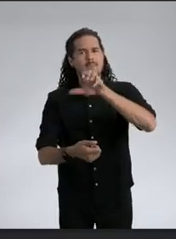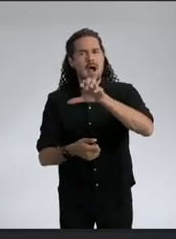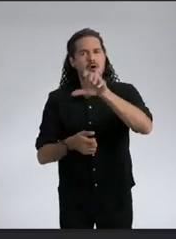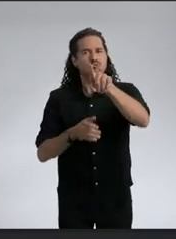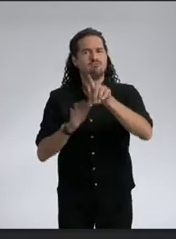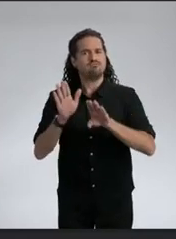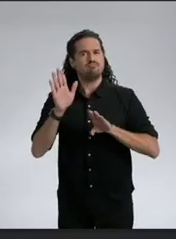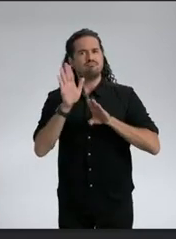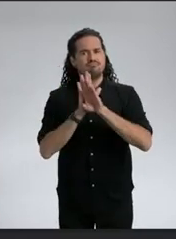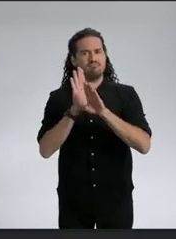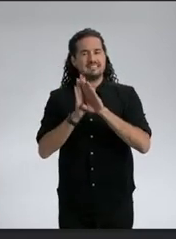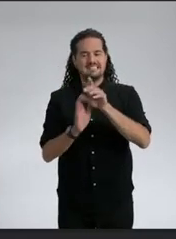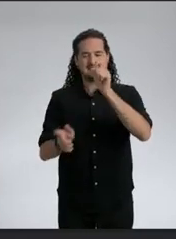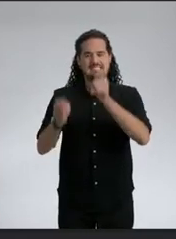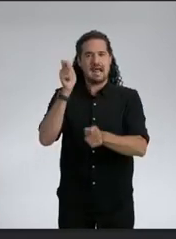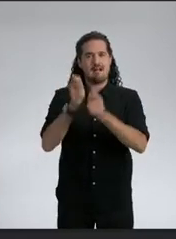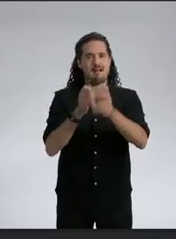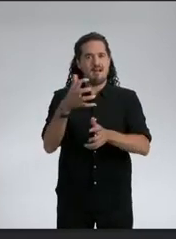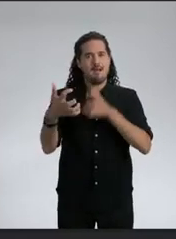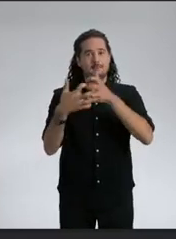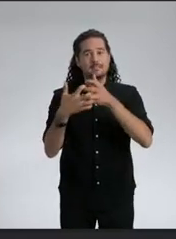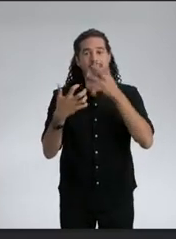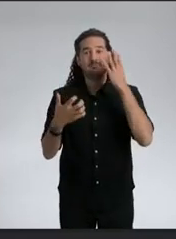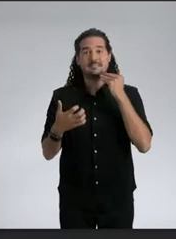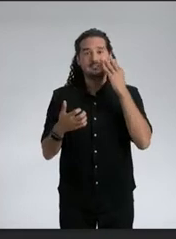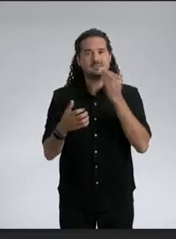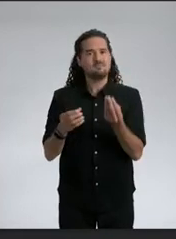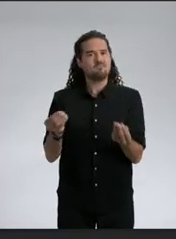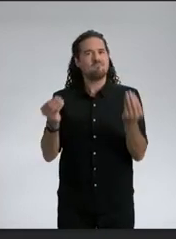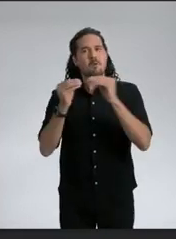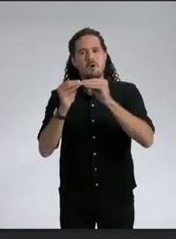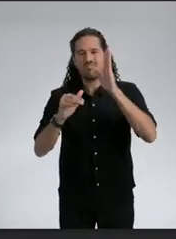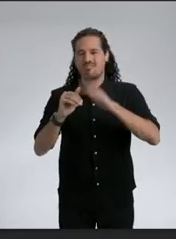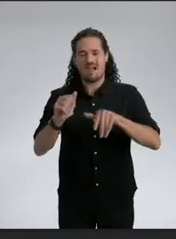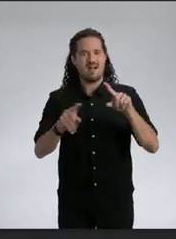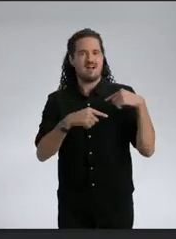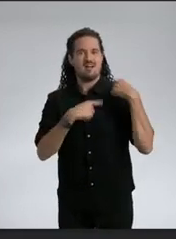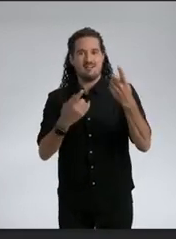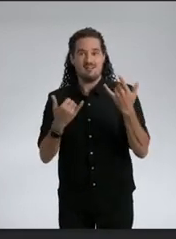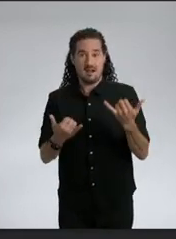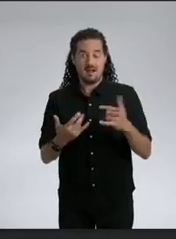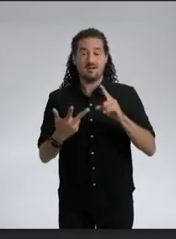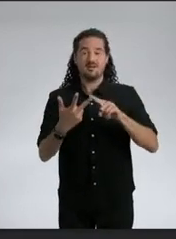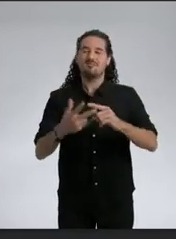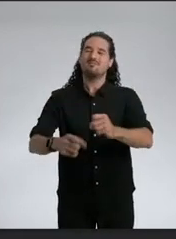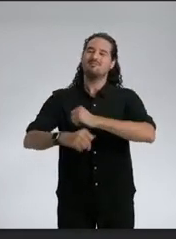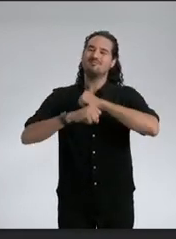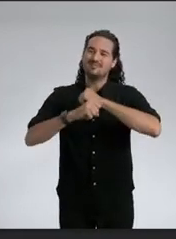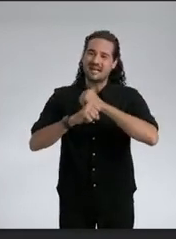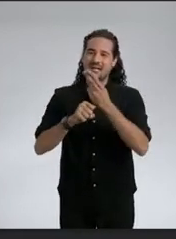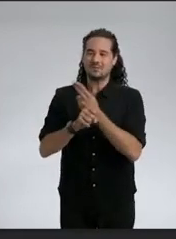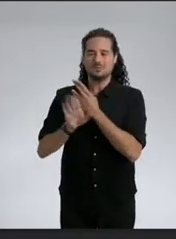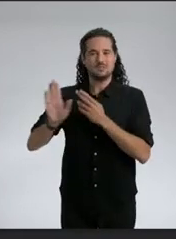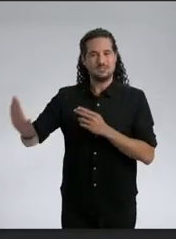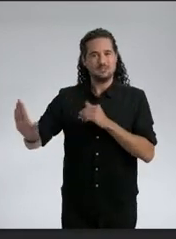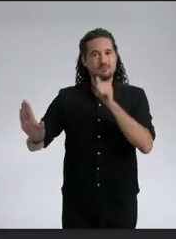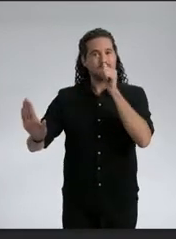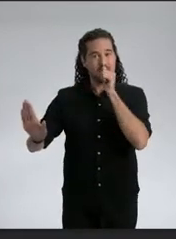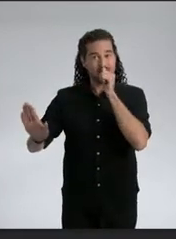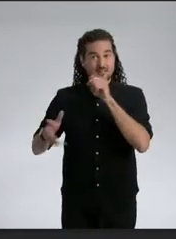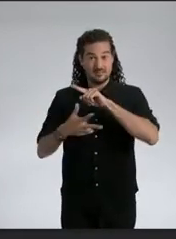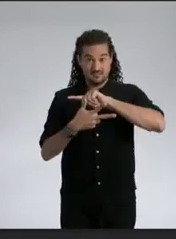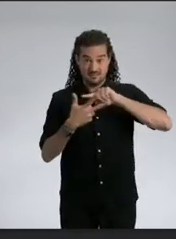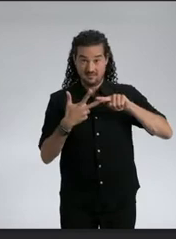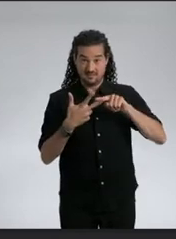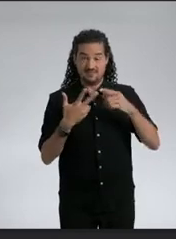innovate beyond what even Screen Time offers today, and to protect user privacy. To that end, we've added 3 new